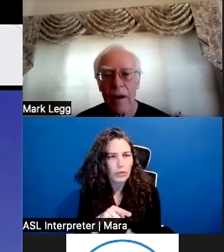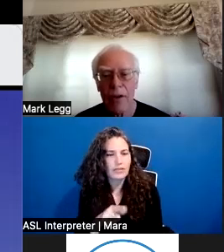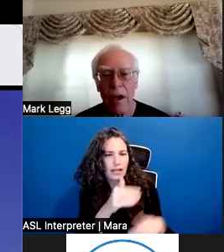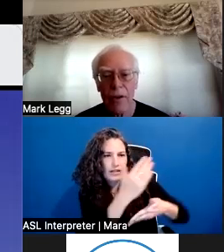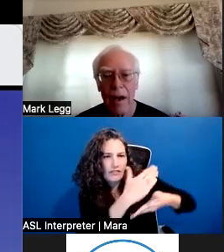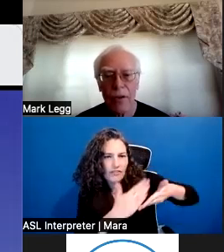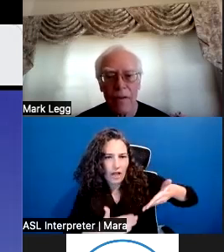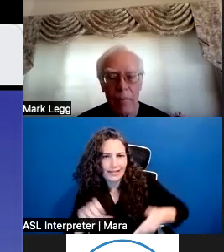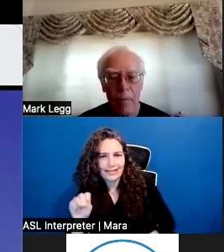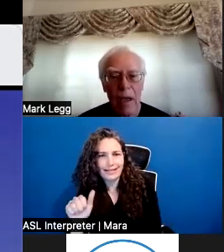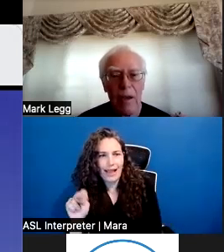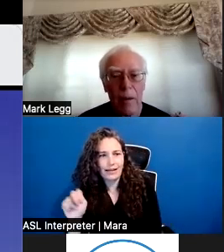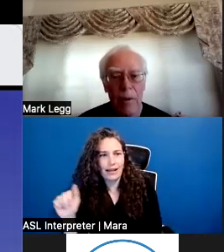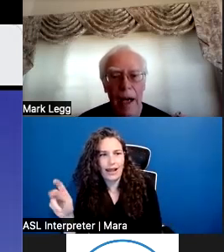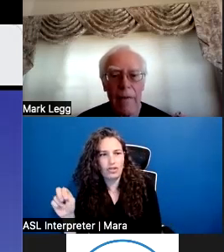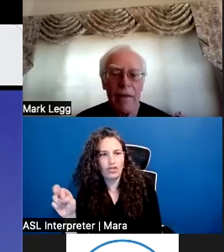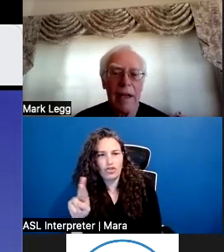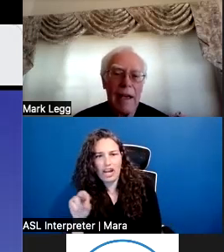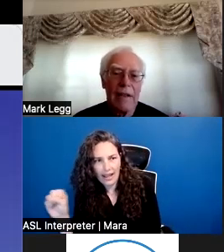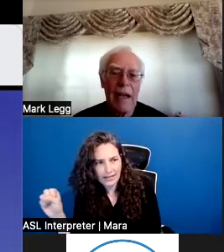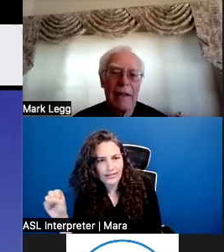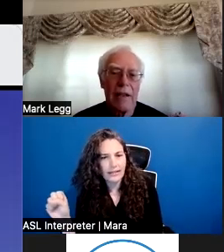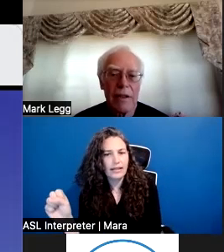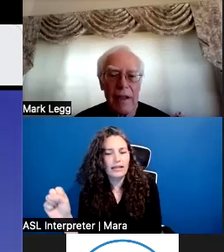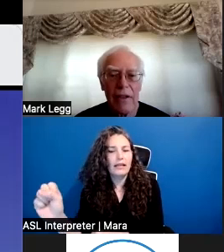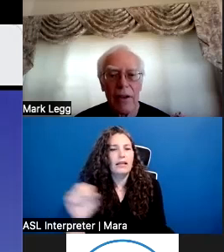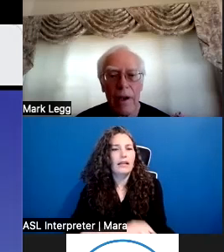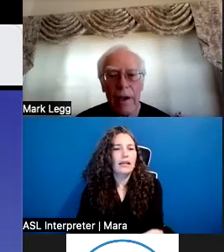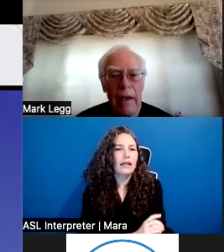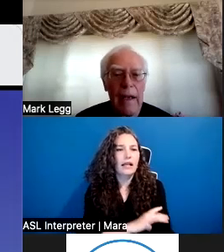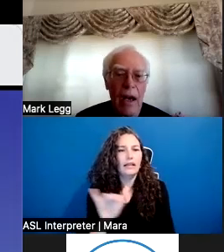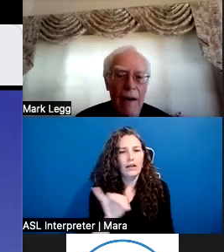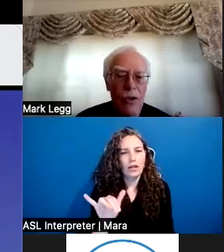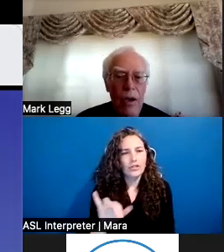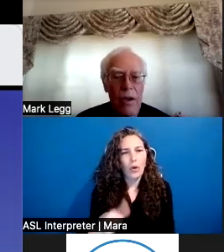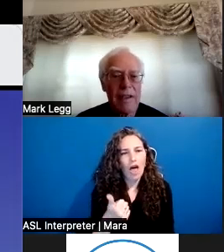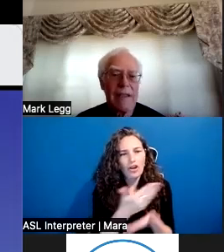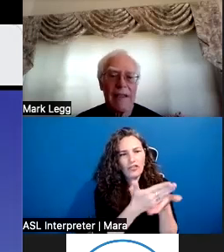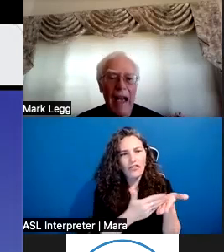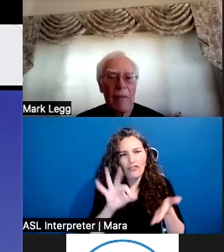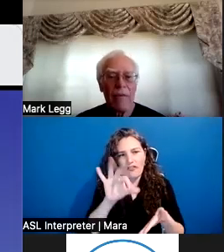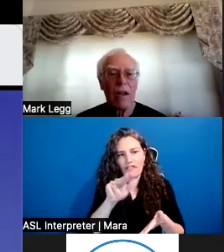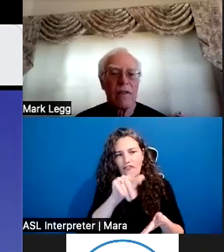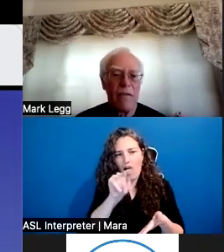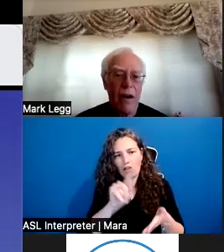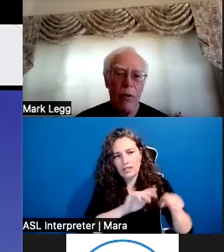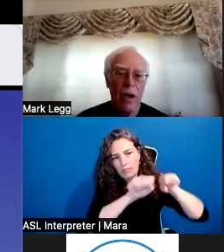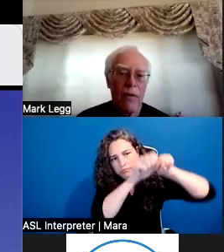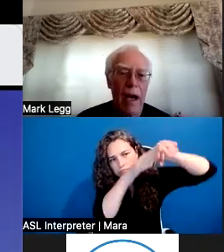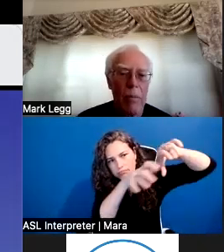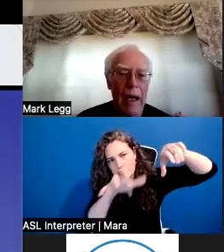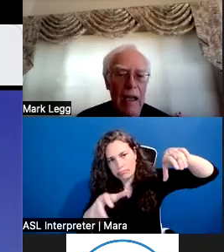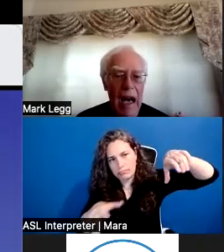Fault there and the Salton Trough sort of in the upper right, and then the San Jacinto and Elsinore. And offshore, though, you can see the San Clemente Fault is very